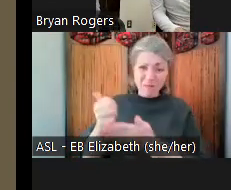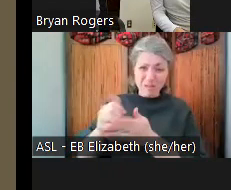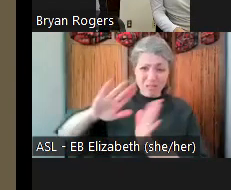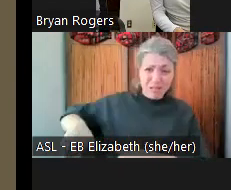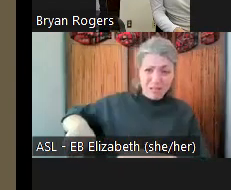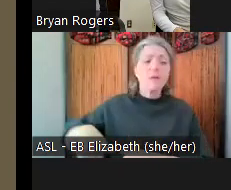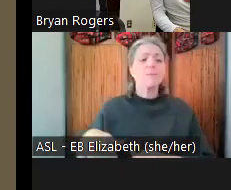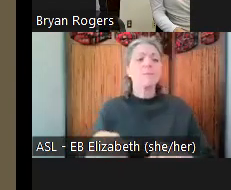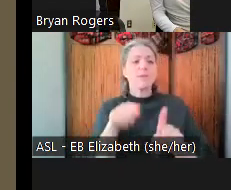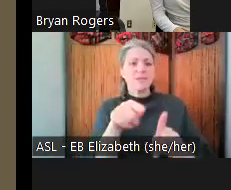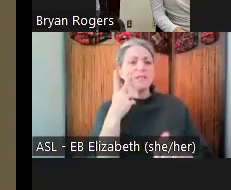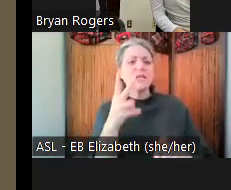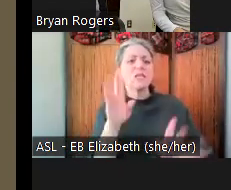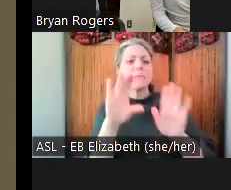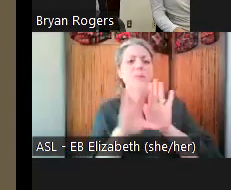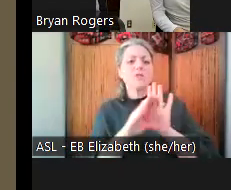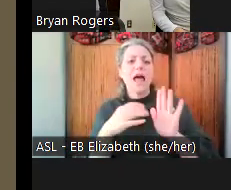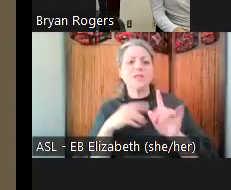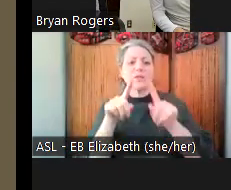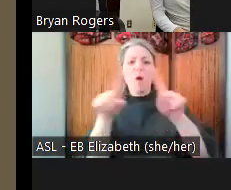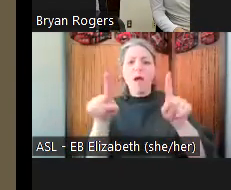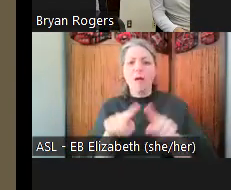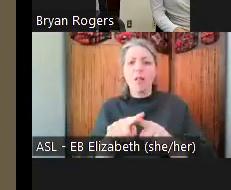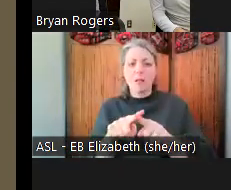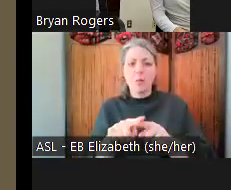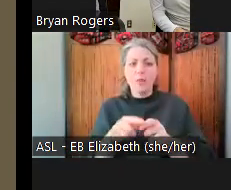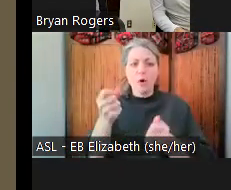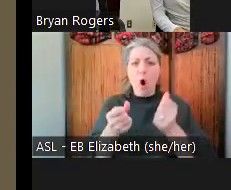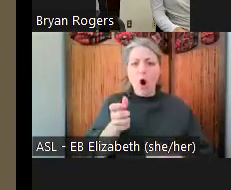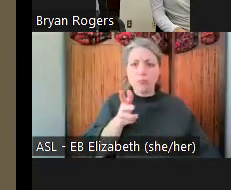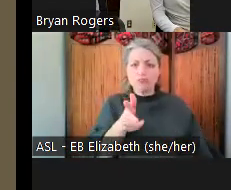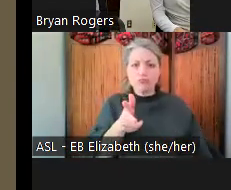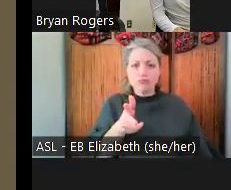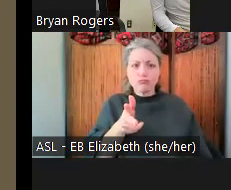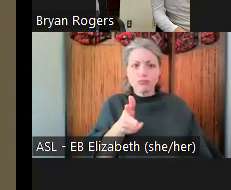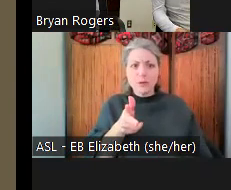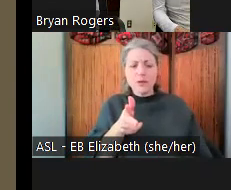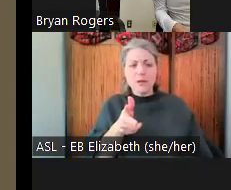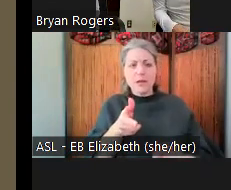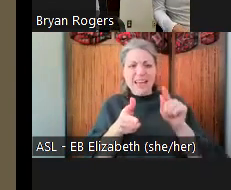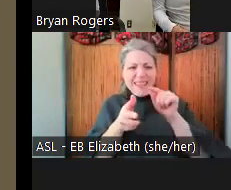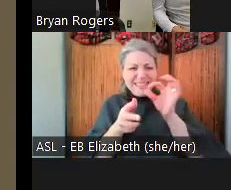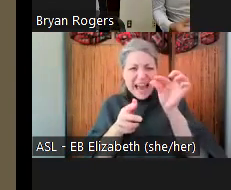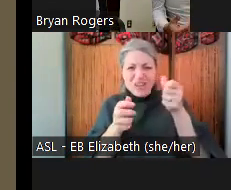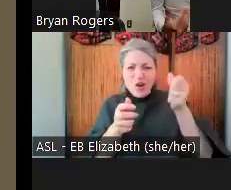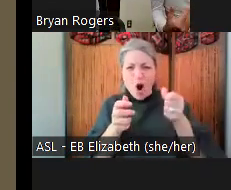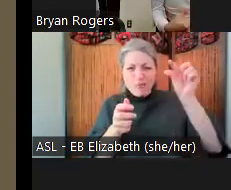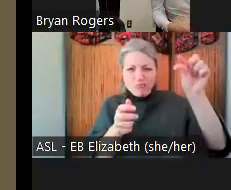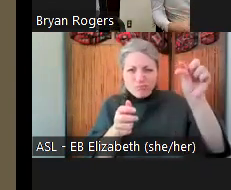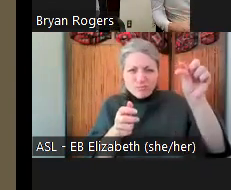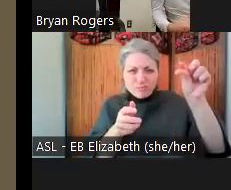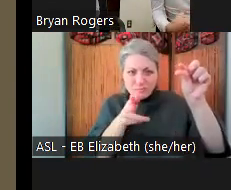triangles there that surround the car in the middle, and then the little tiny car that's somewhere around the side there, that's that kind of